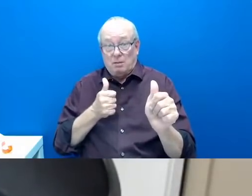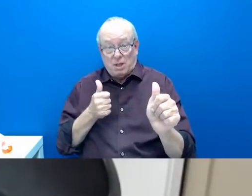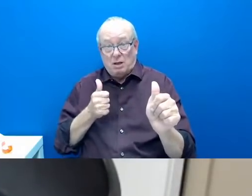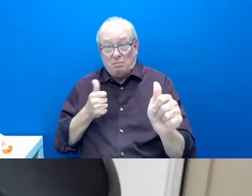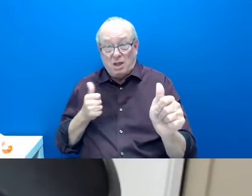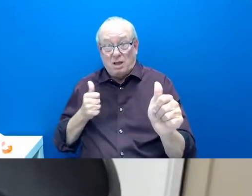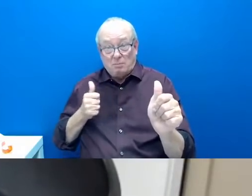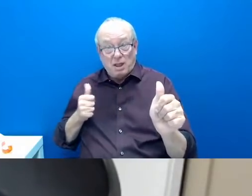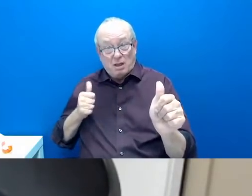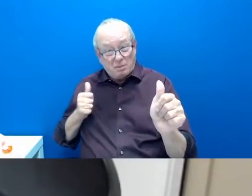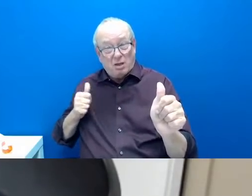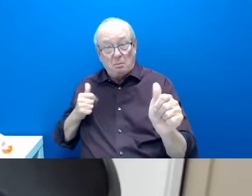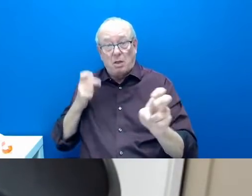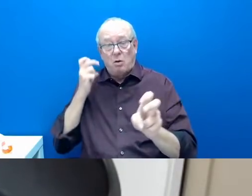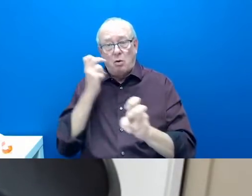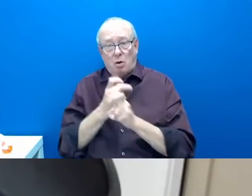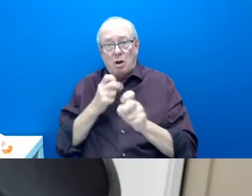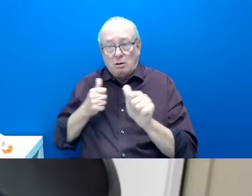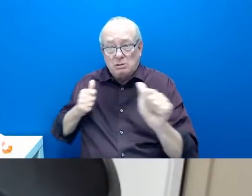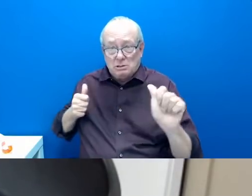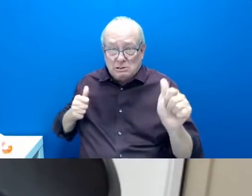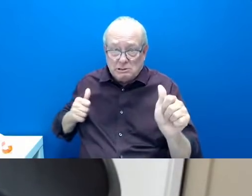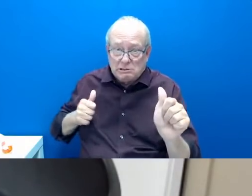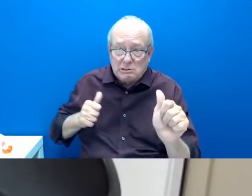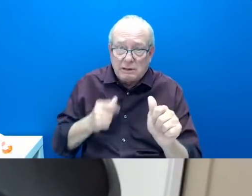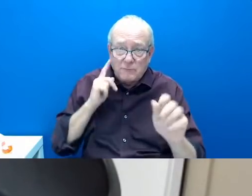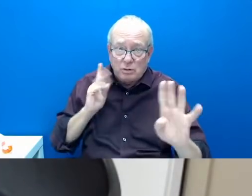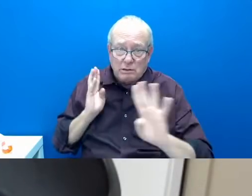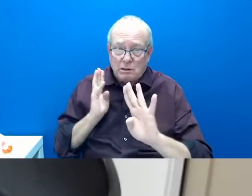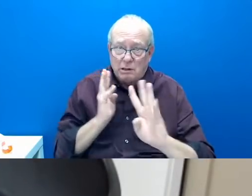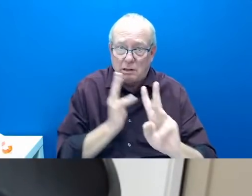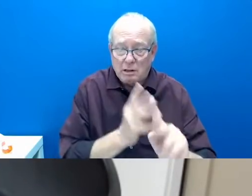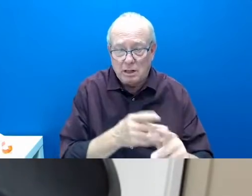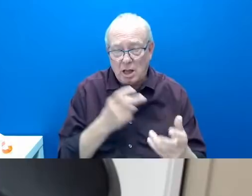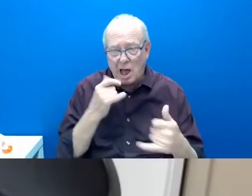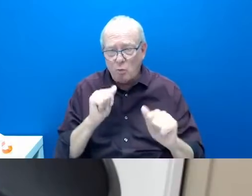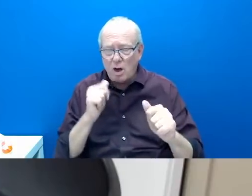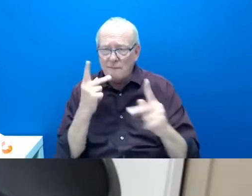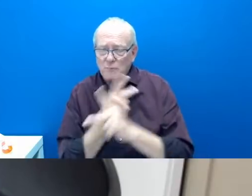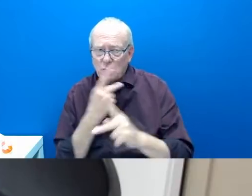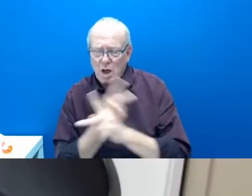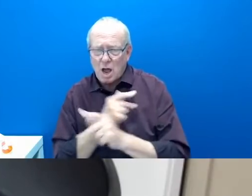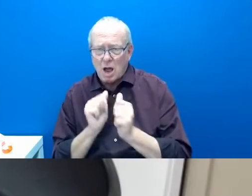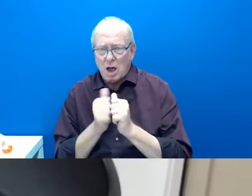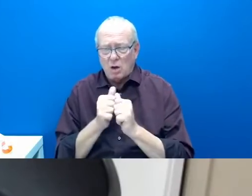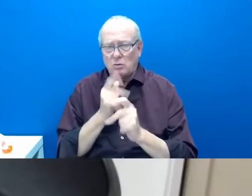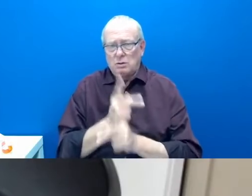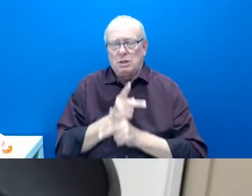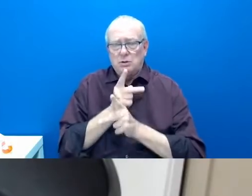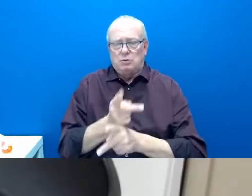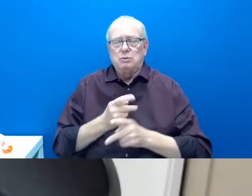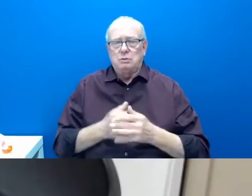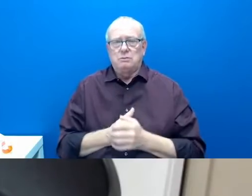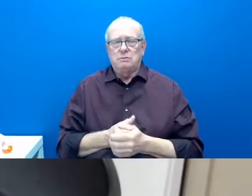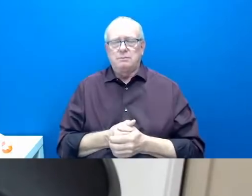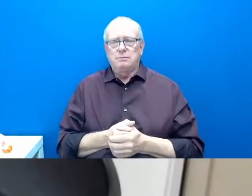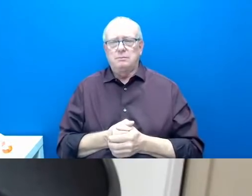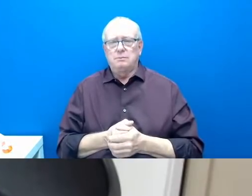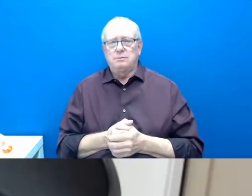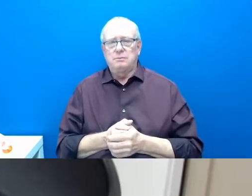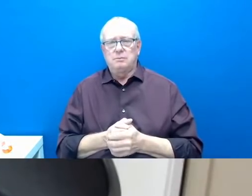these patients. And the issue will be, we have an already exhausted